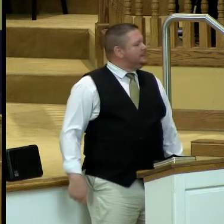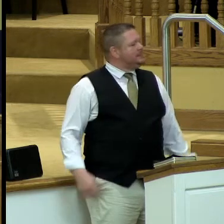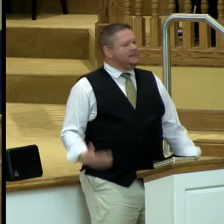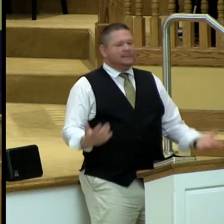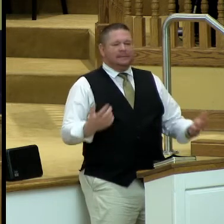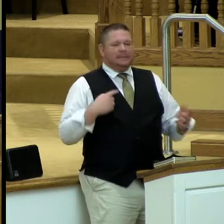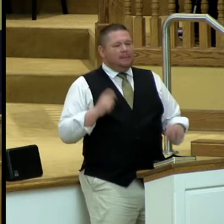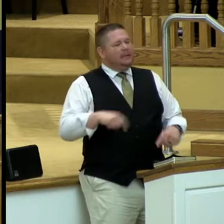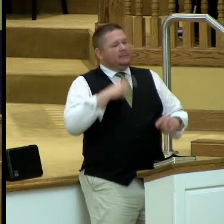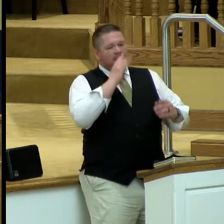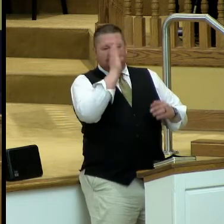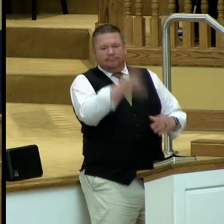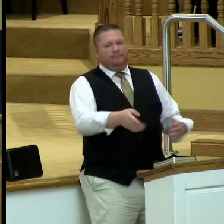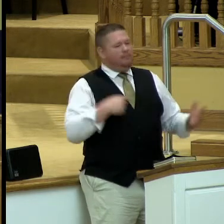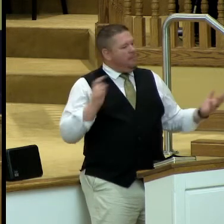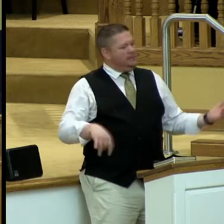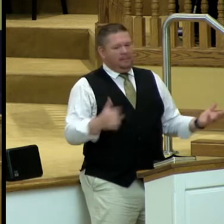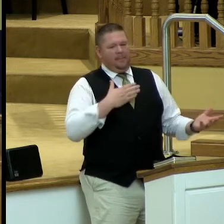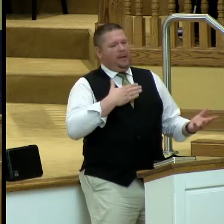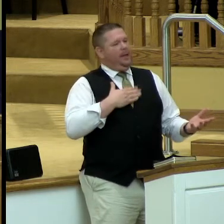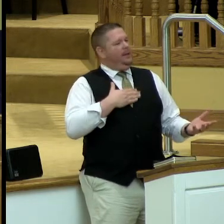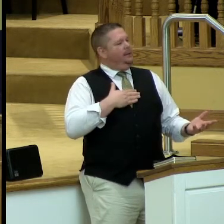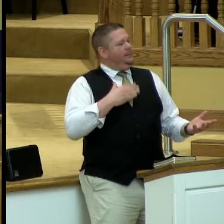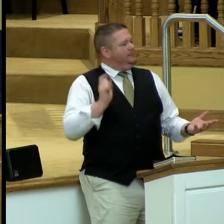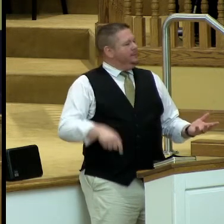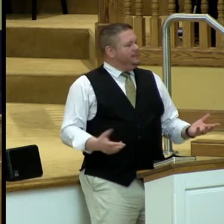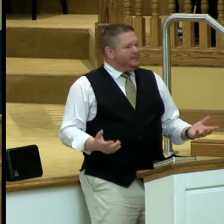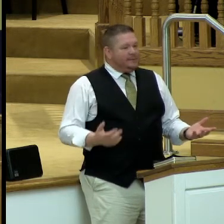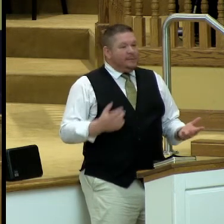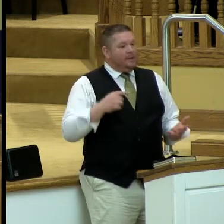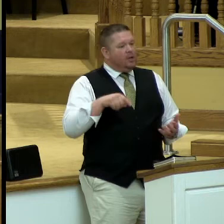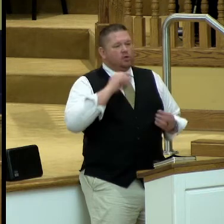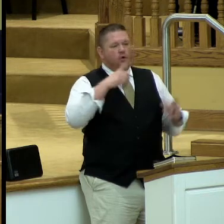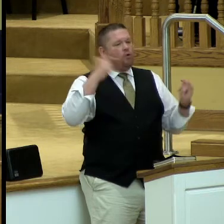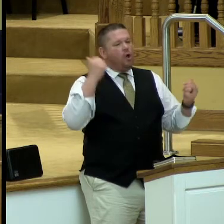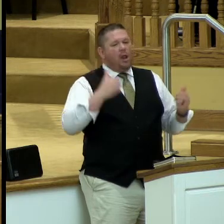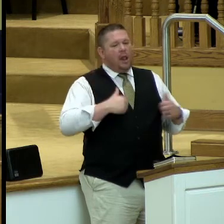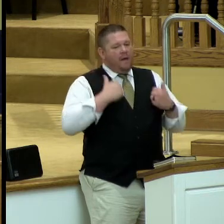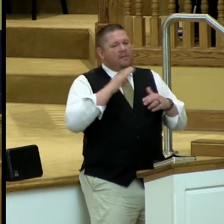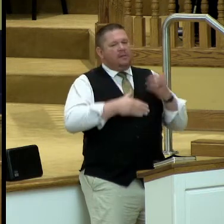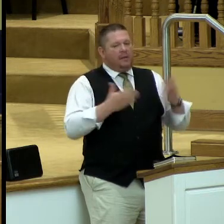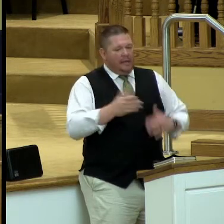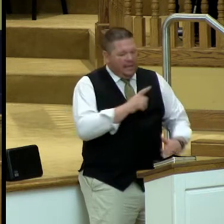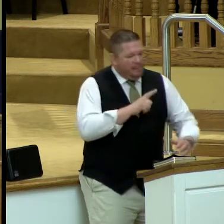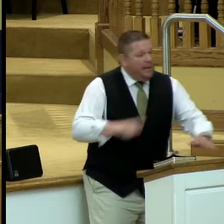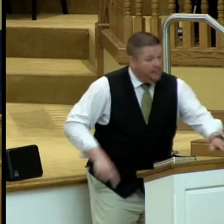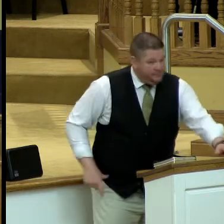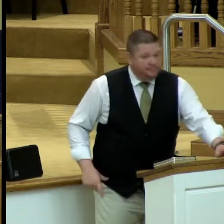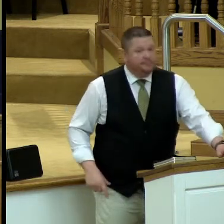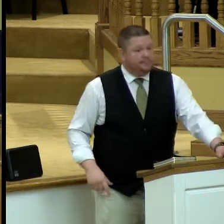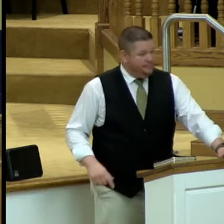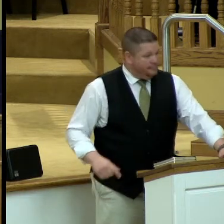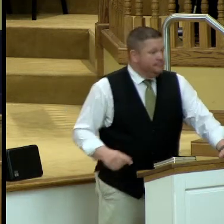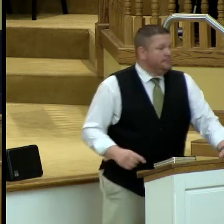things get real butchered. There's no greater life than serving the Lord.